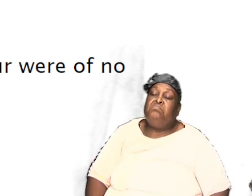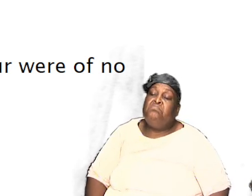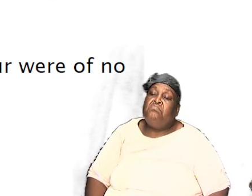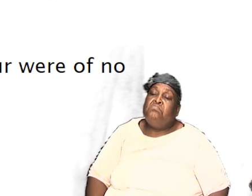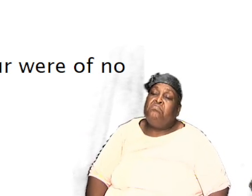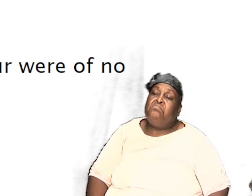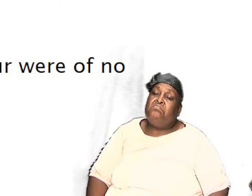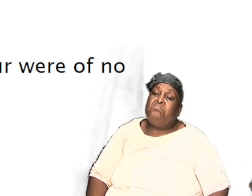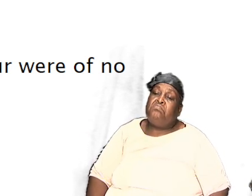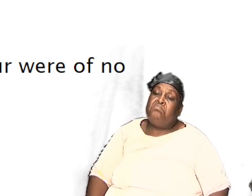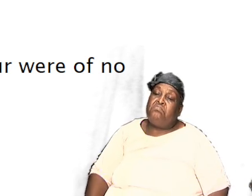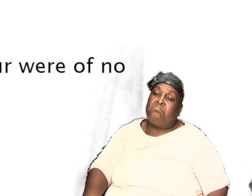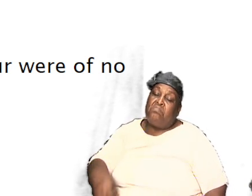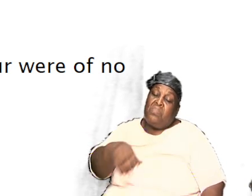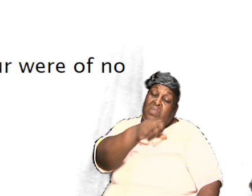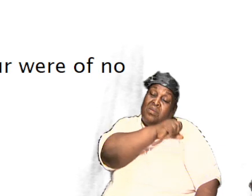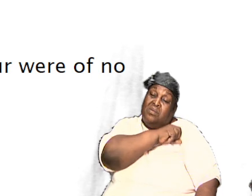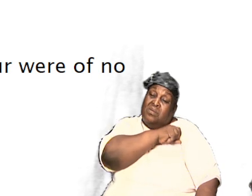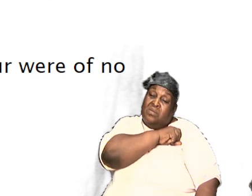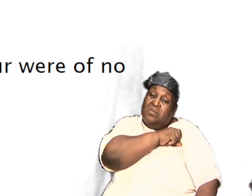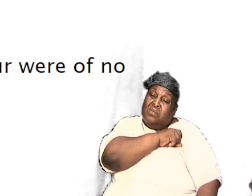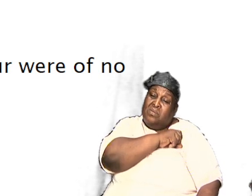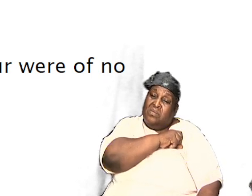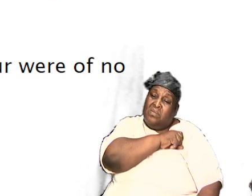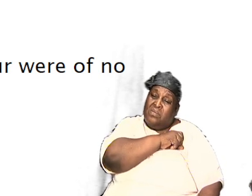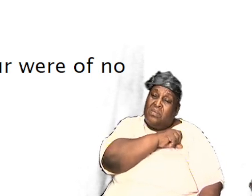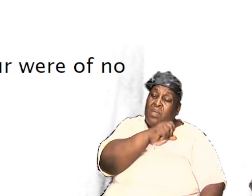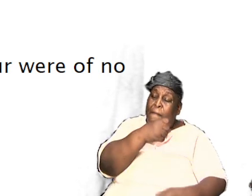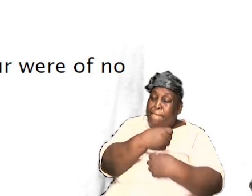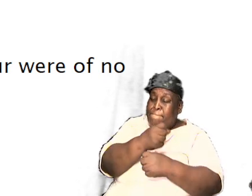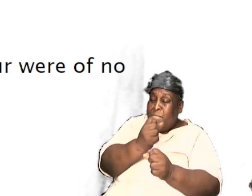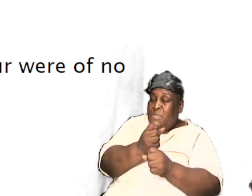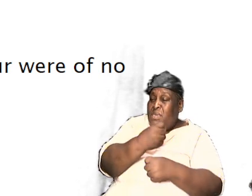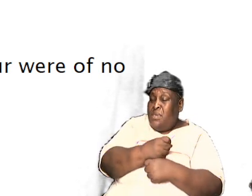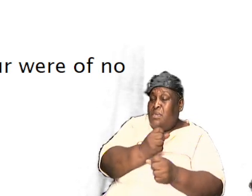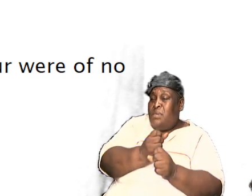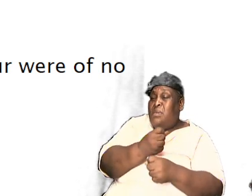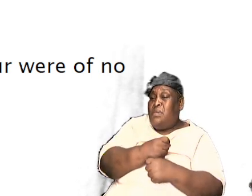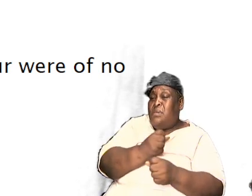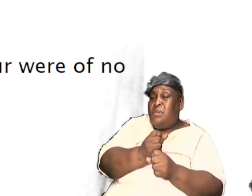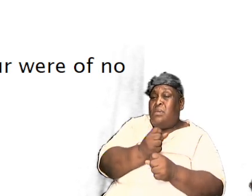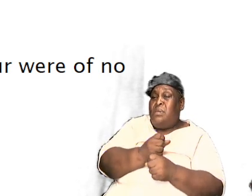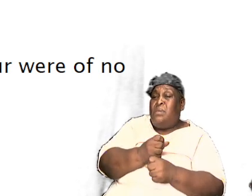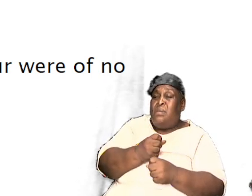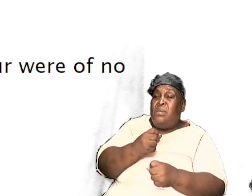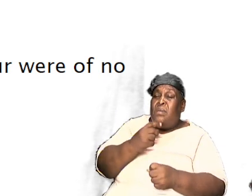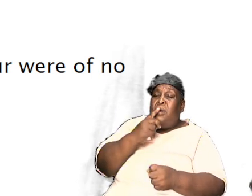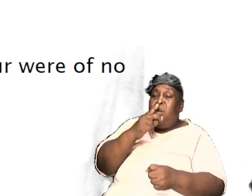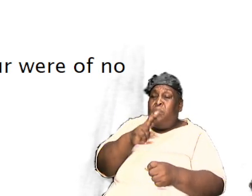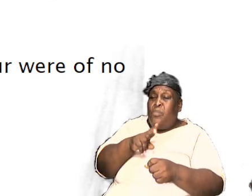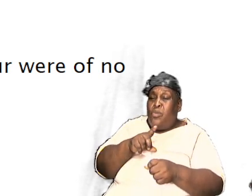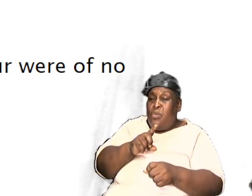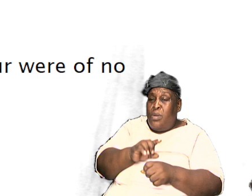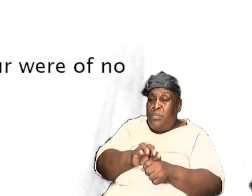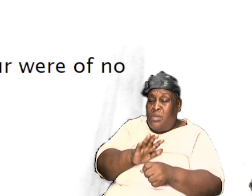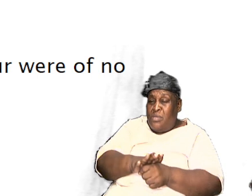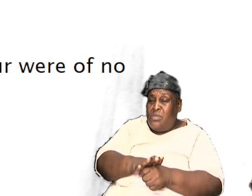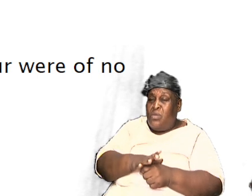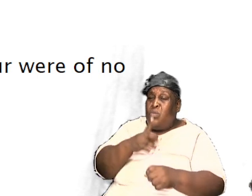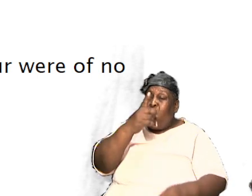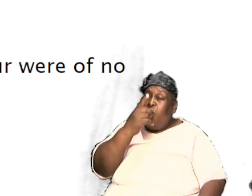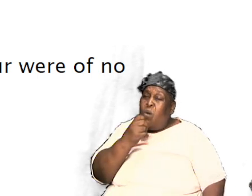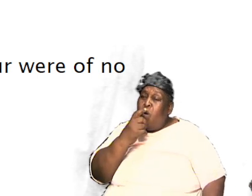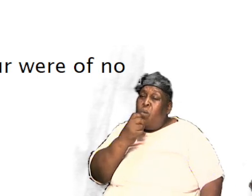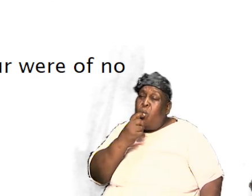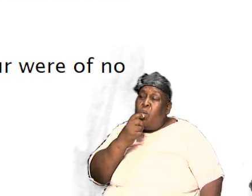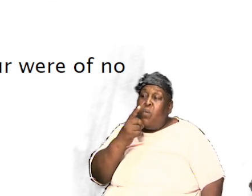So he made an oath, he made an adoration. You know, he told, you know, who